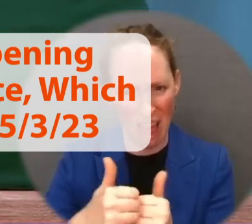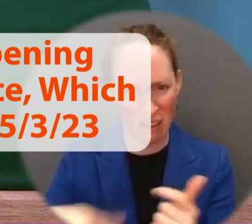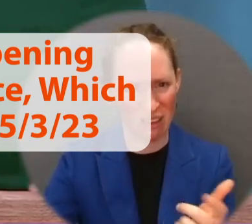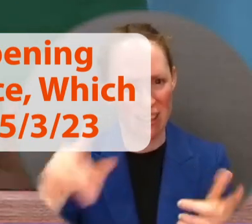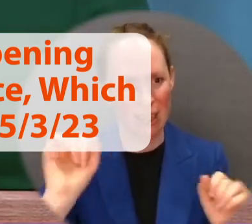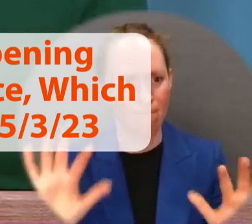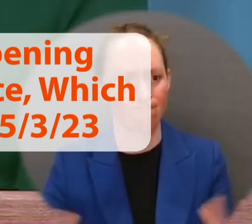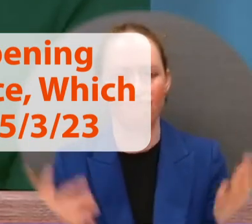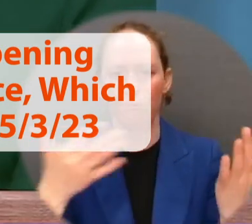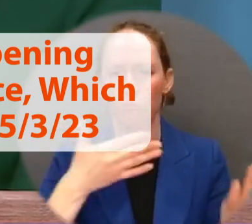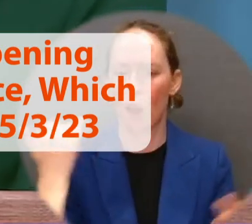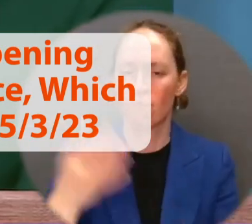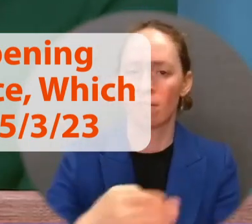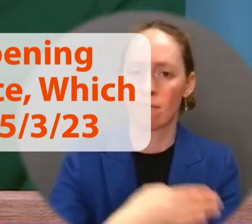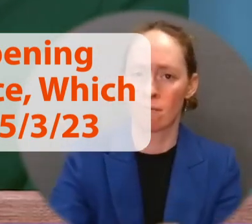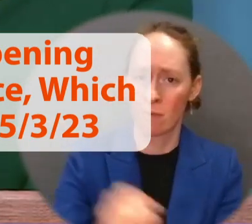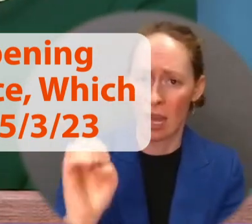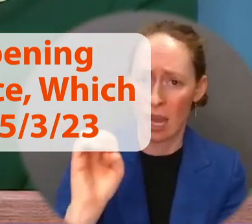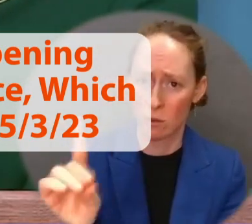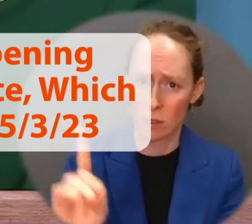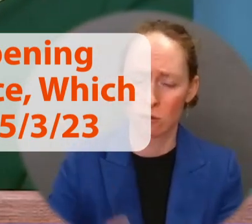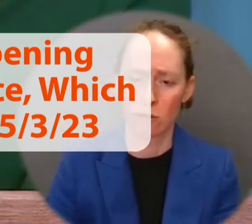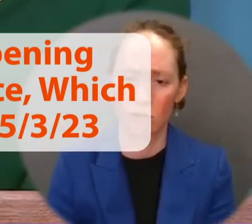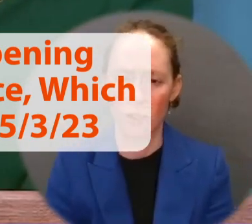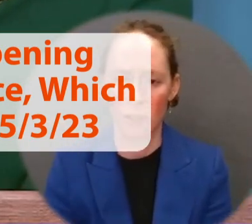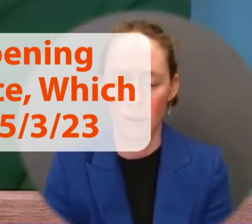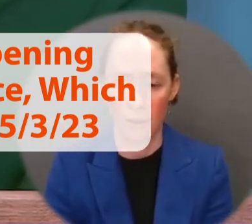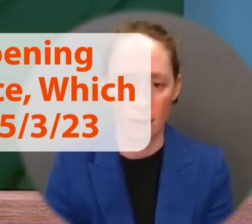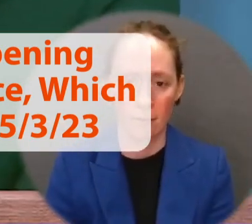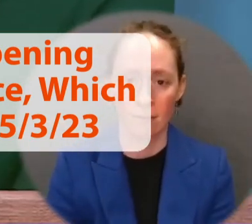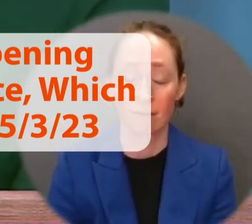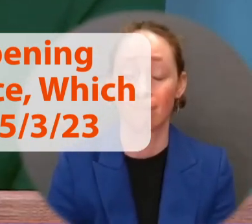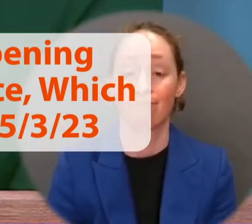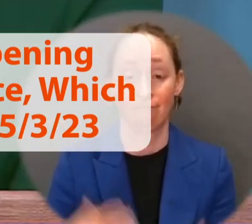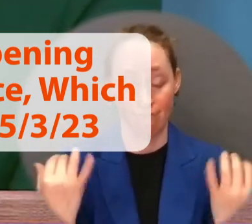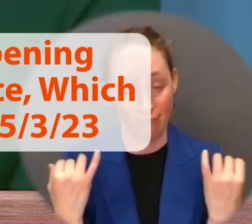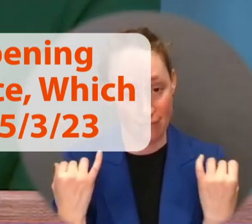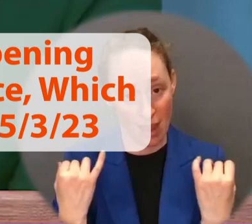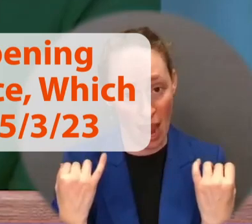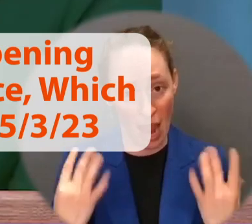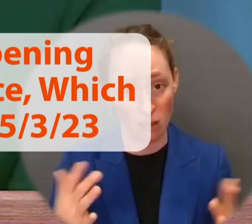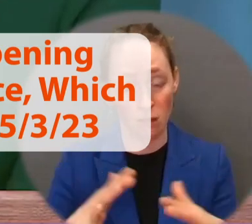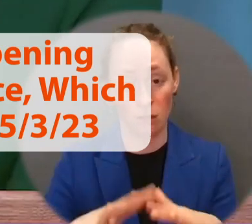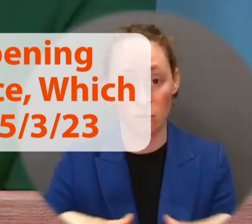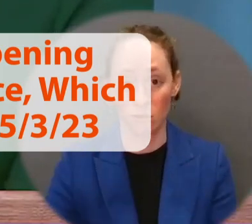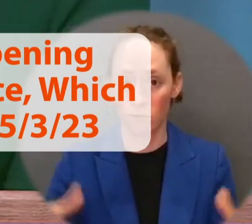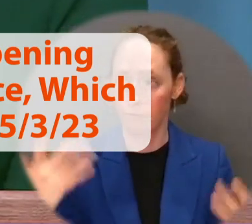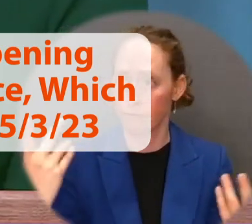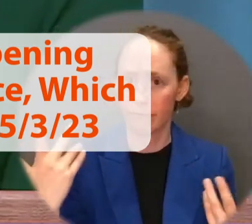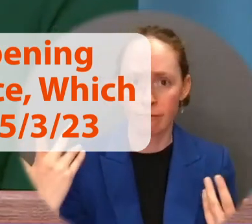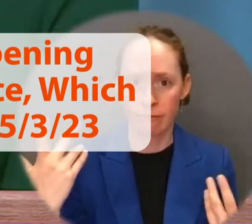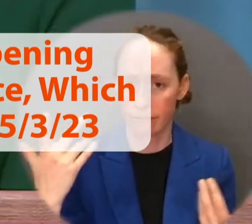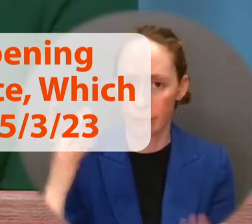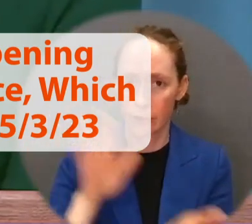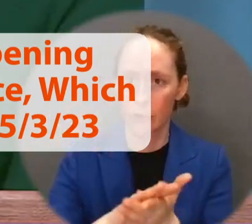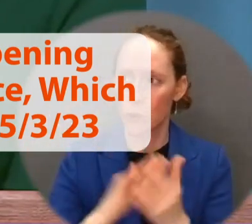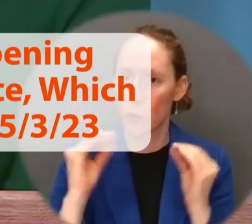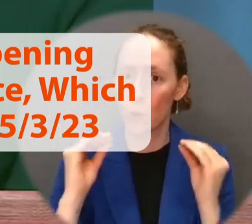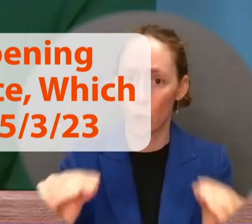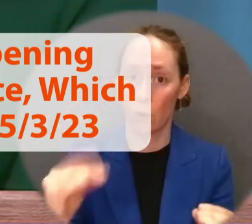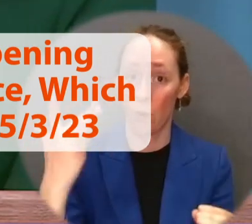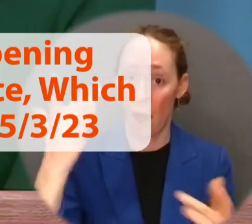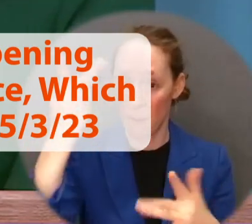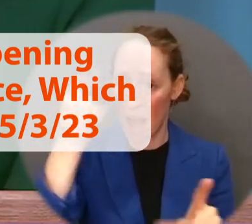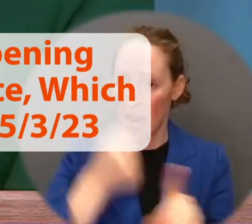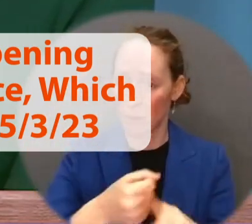president walked in, he made a priority to open schools. One of the things that was important to do to make sure that